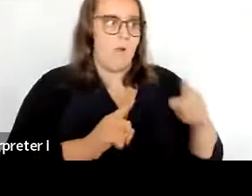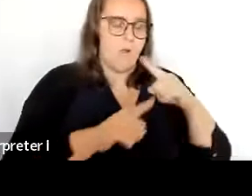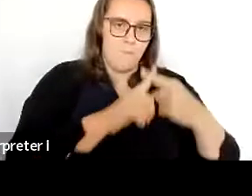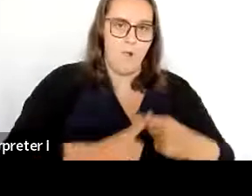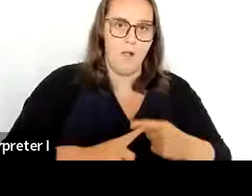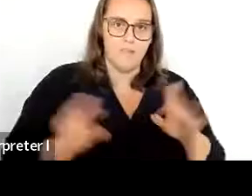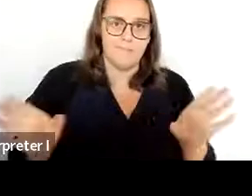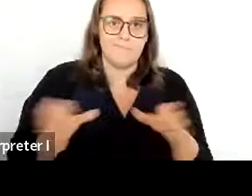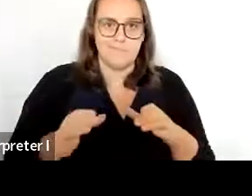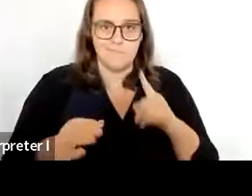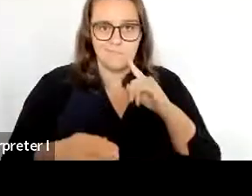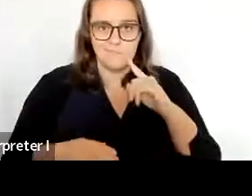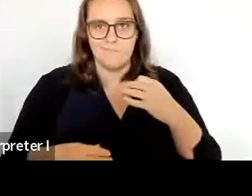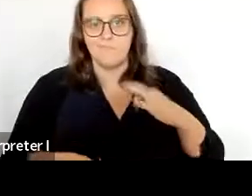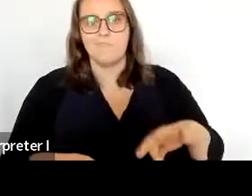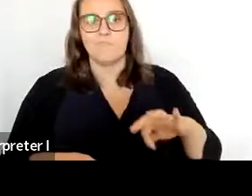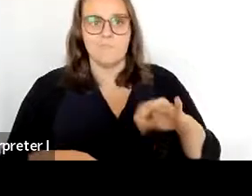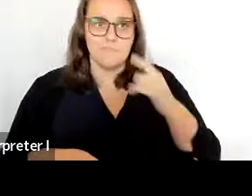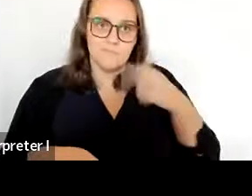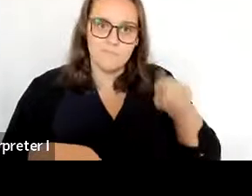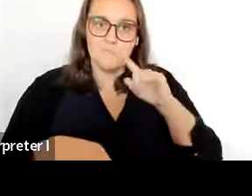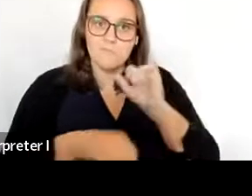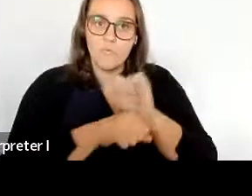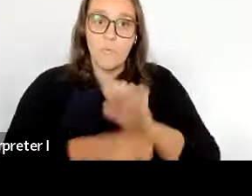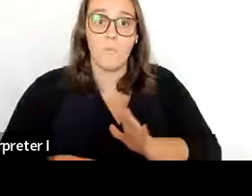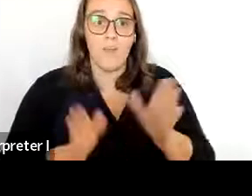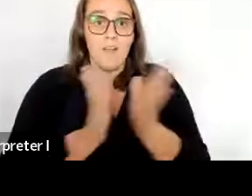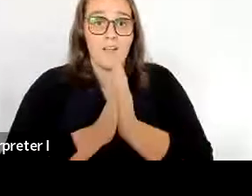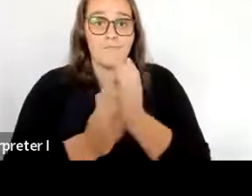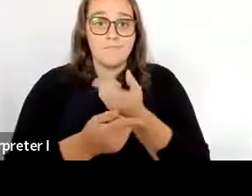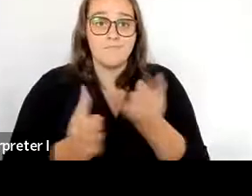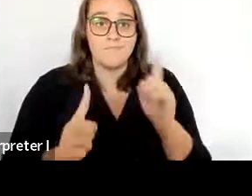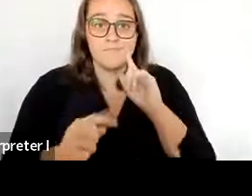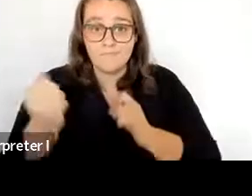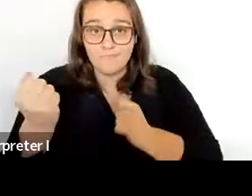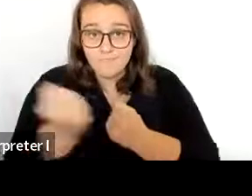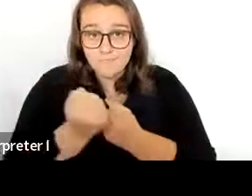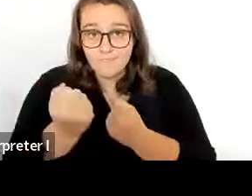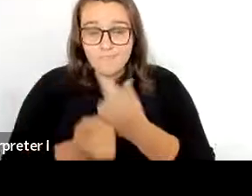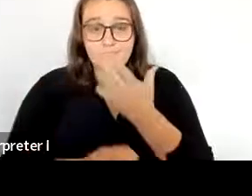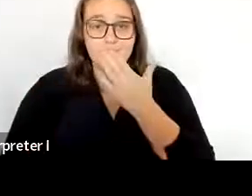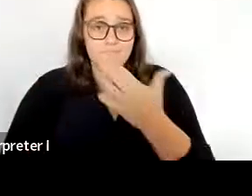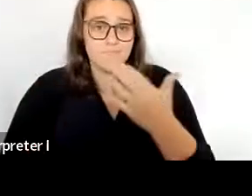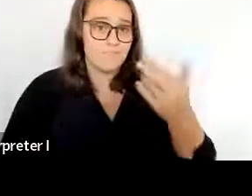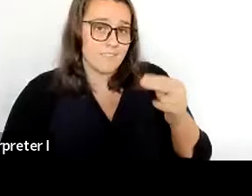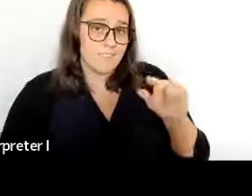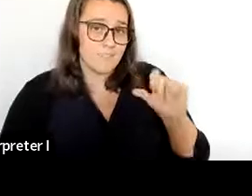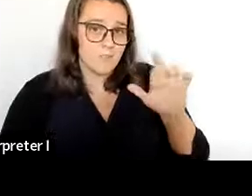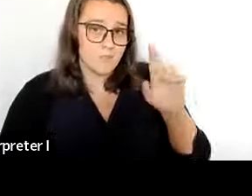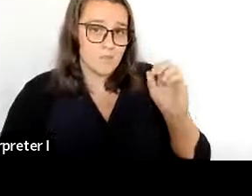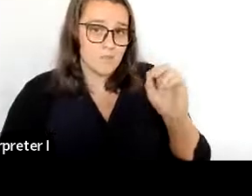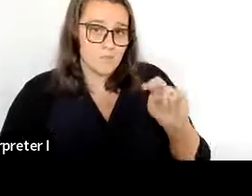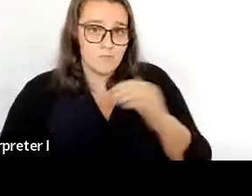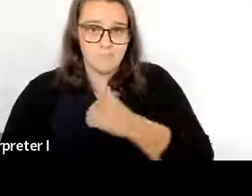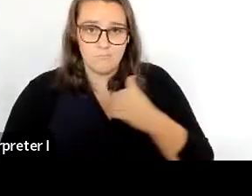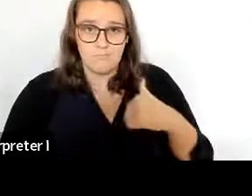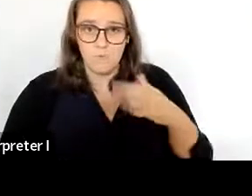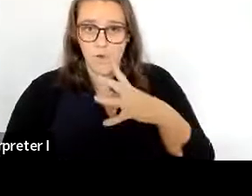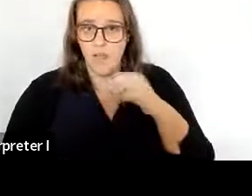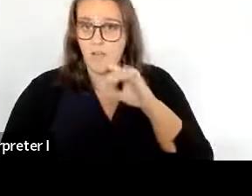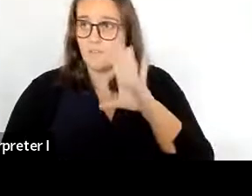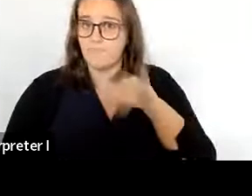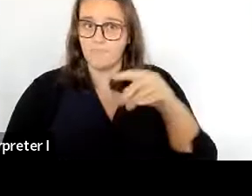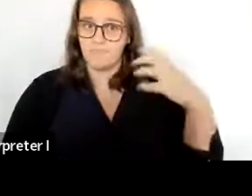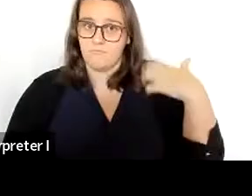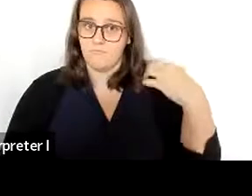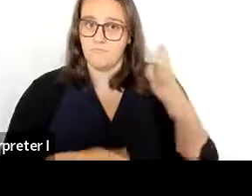So I ask for my colleagues' support. Thank you again, Councilmember Henderson, and Mr. Chairman, I ask for it to be placed on